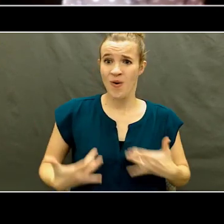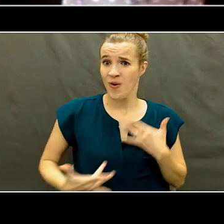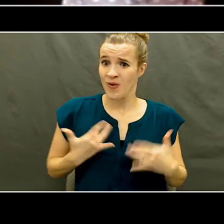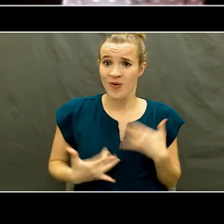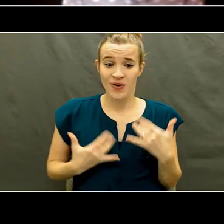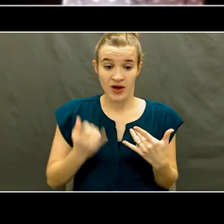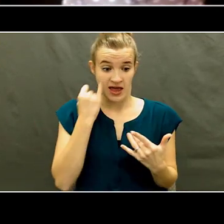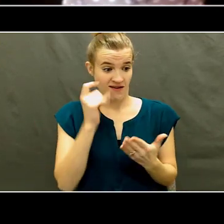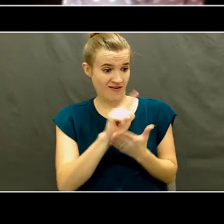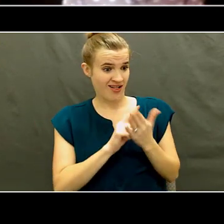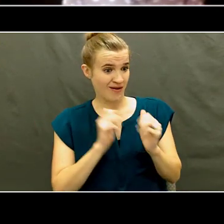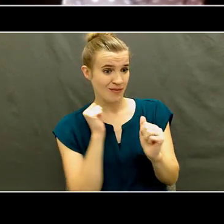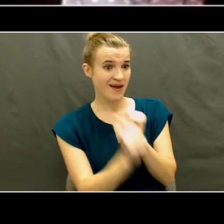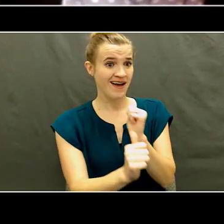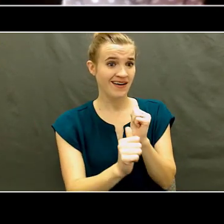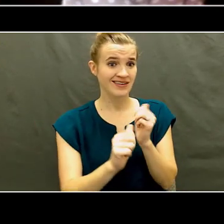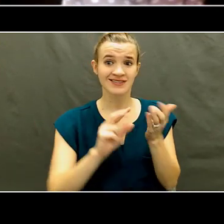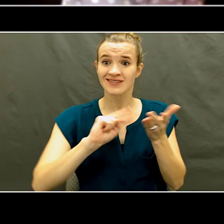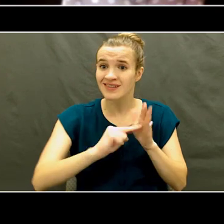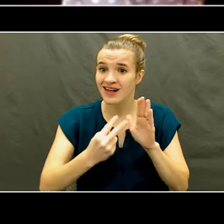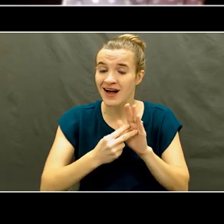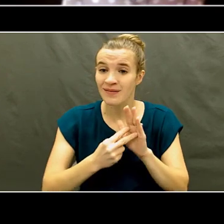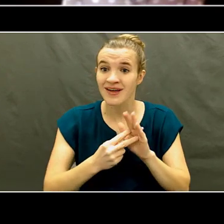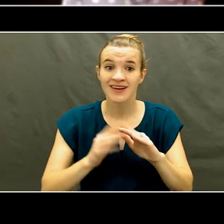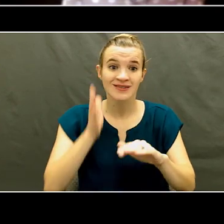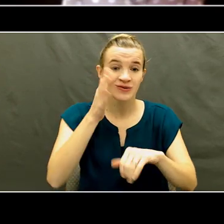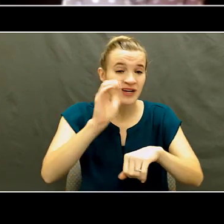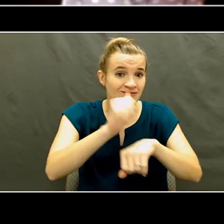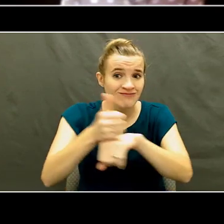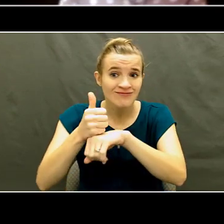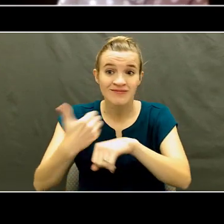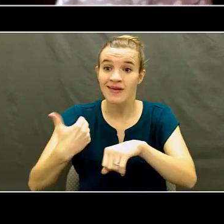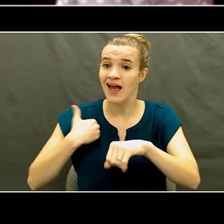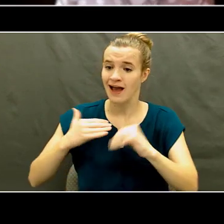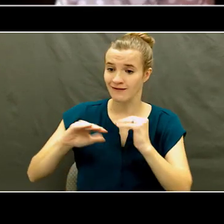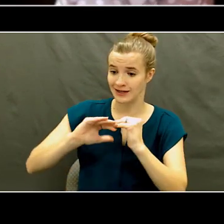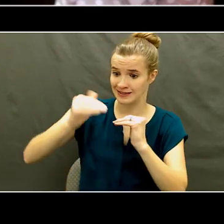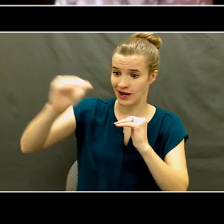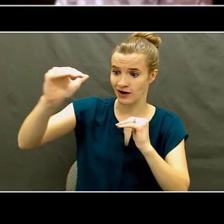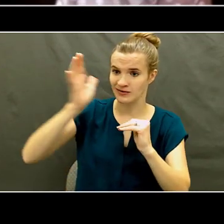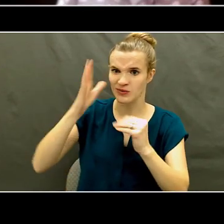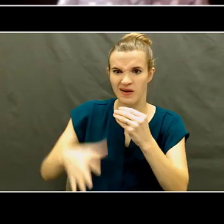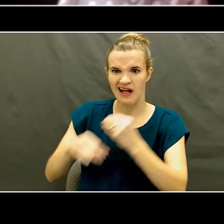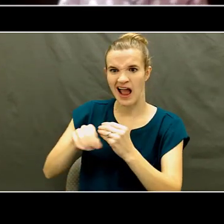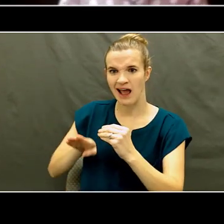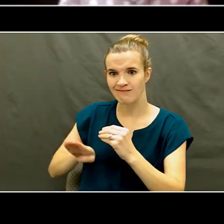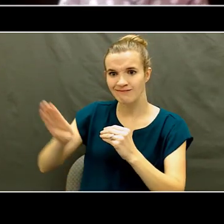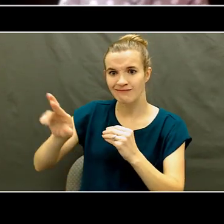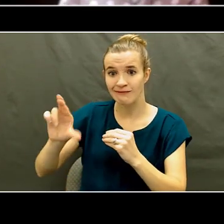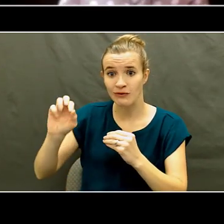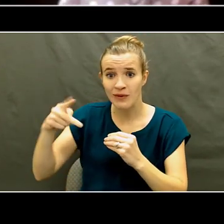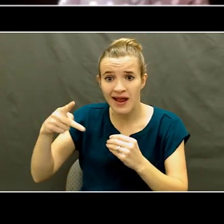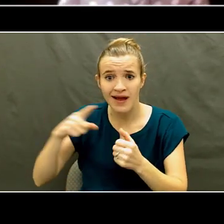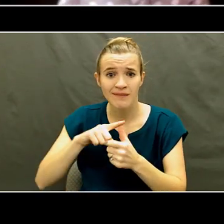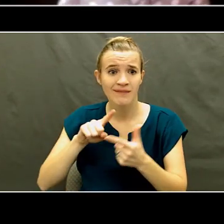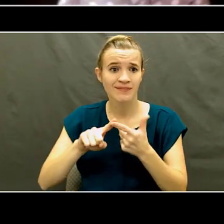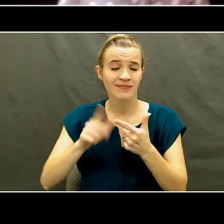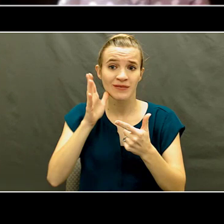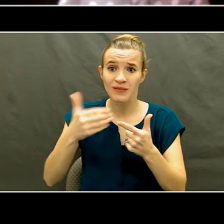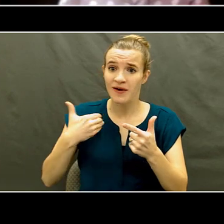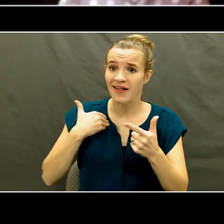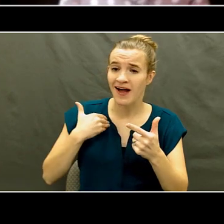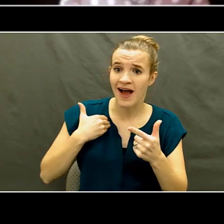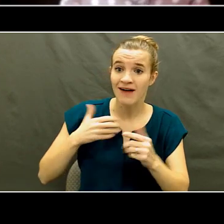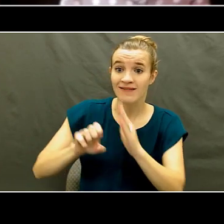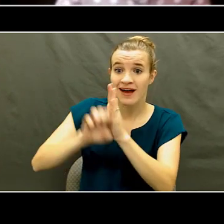ramps in addition to steps, and elevators with braille panels. It means Jennifer and her classmates with